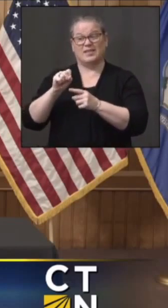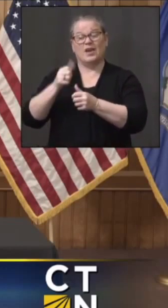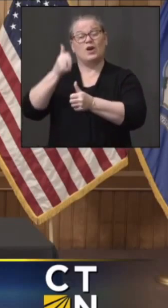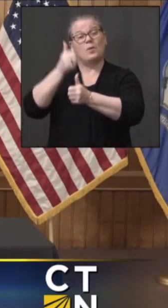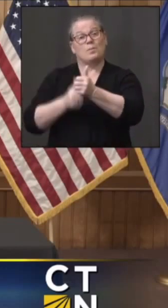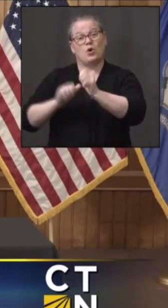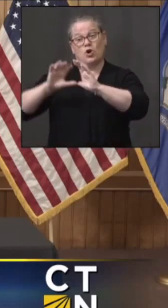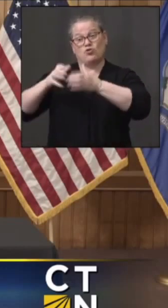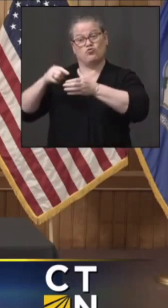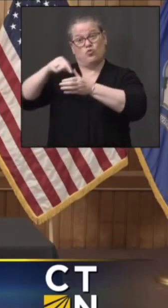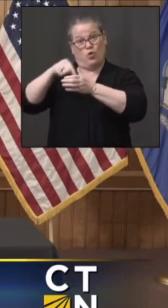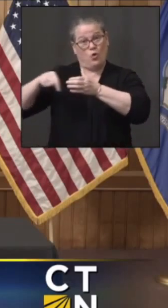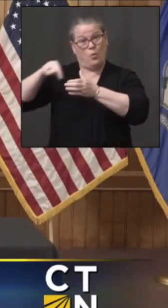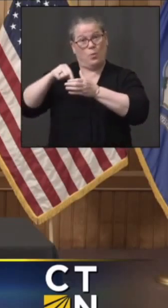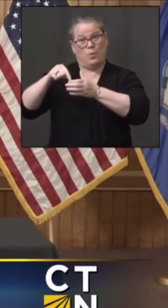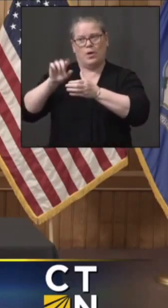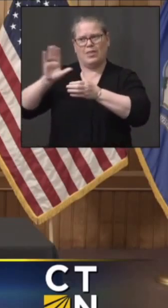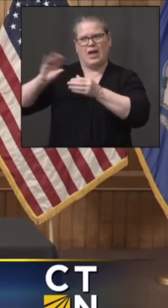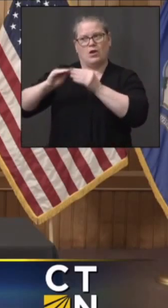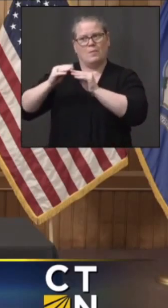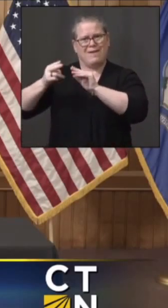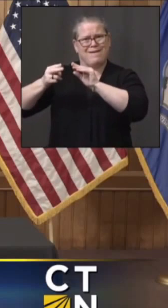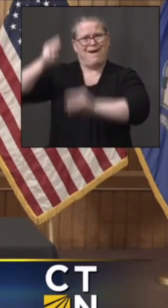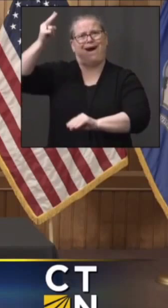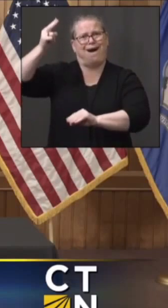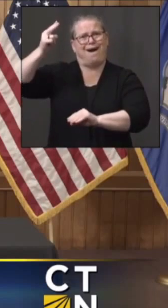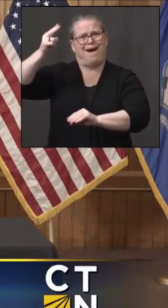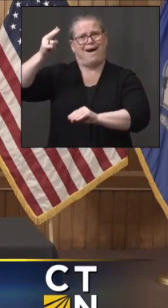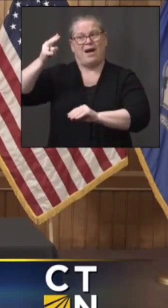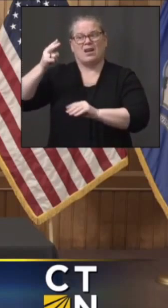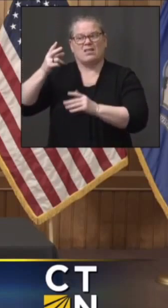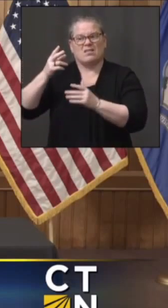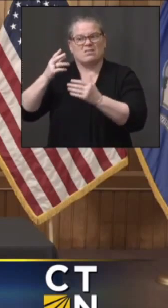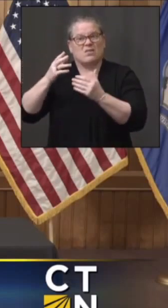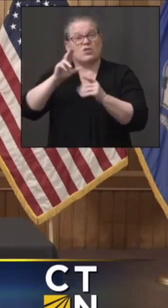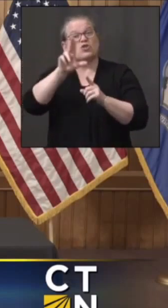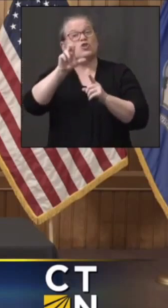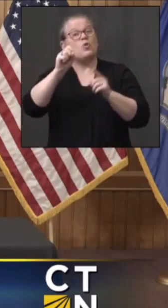roughly double the U.S. case rate.